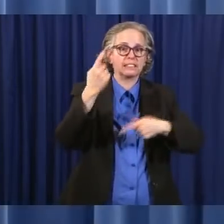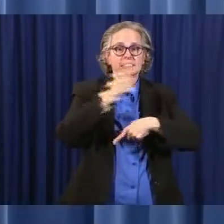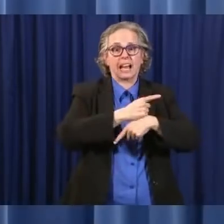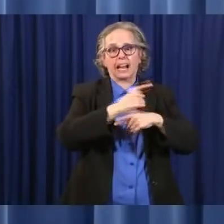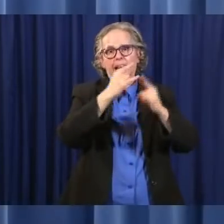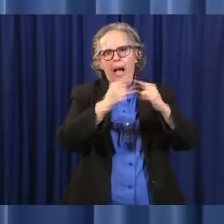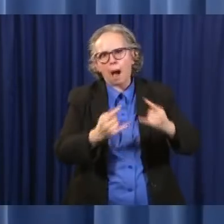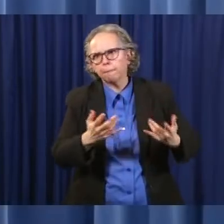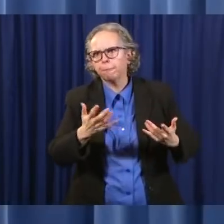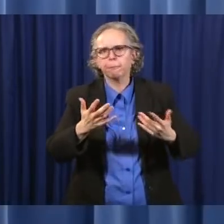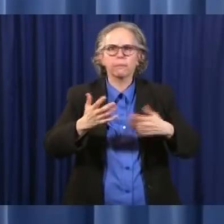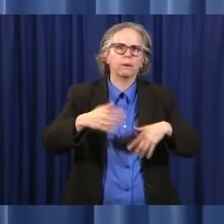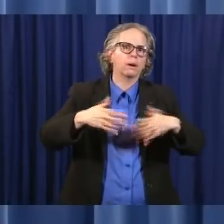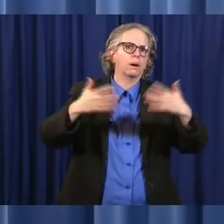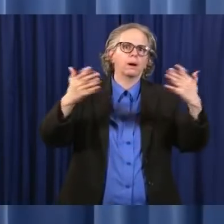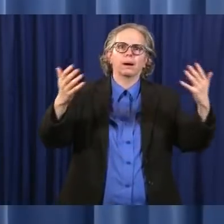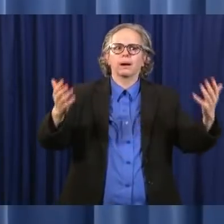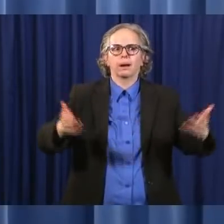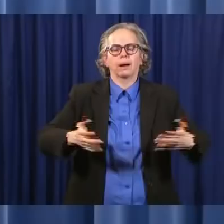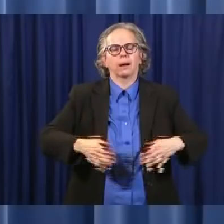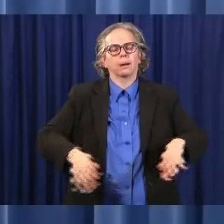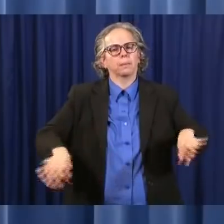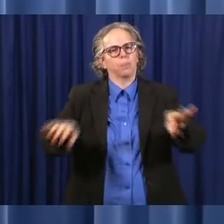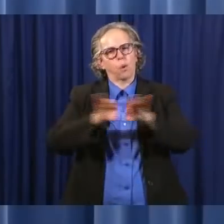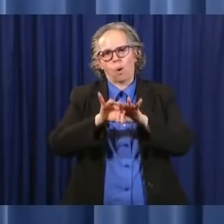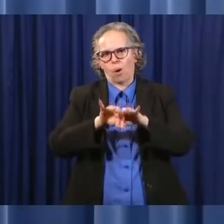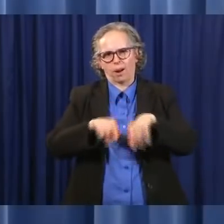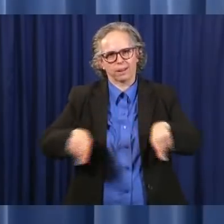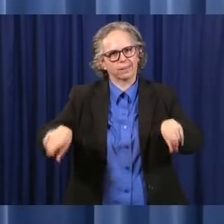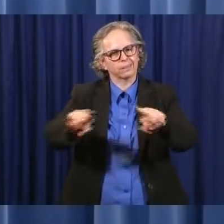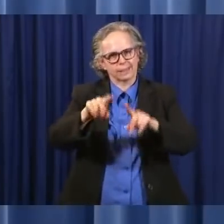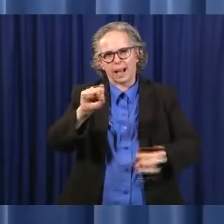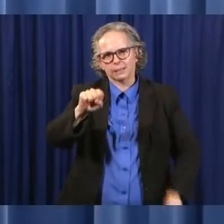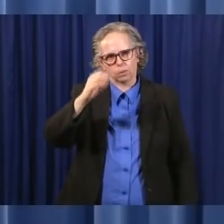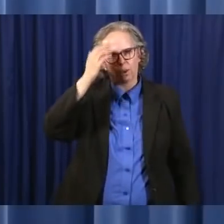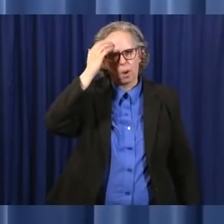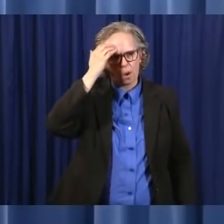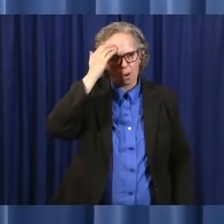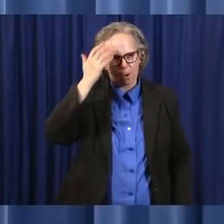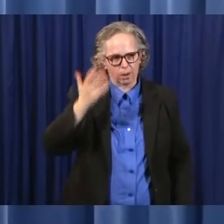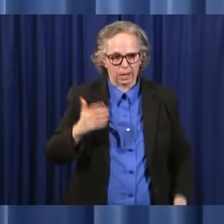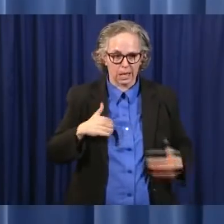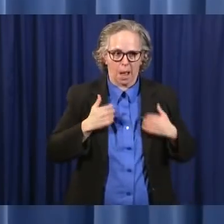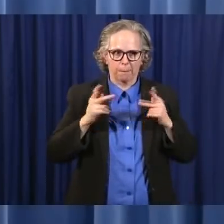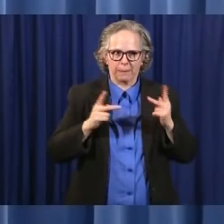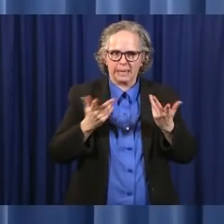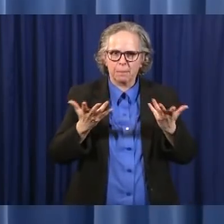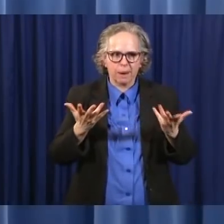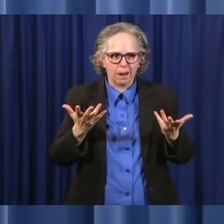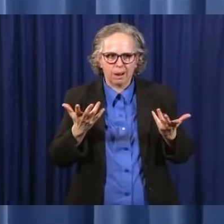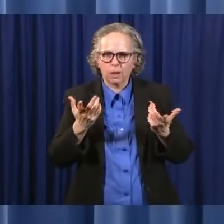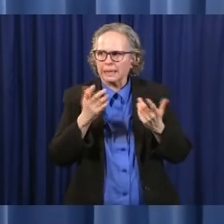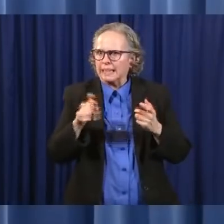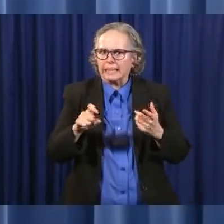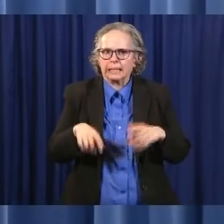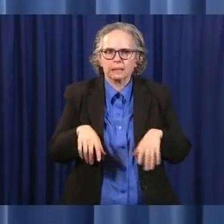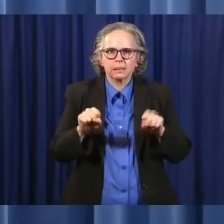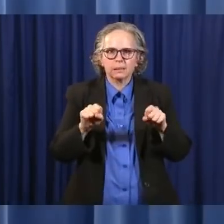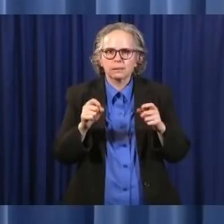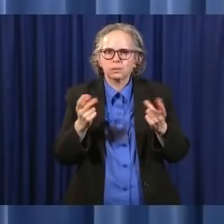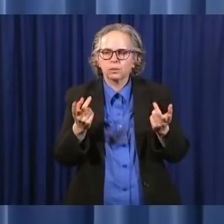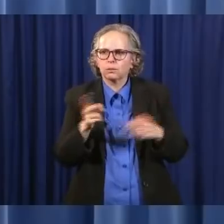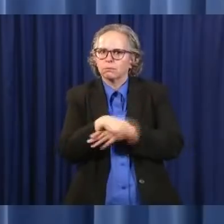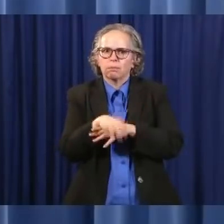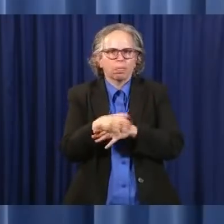So these are all very important, and it's important that young people have something to do during the summer. It's important that people be able